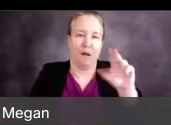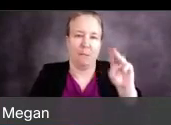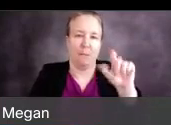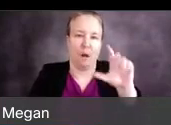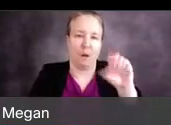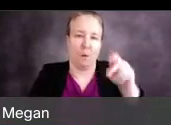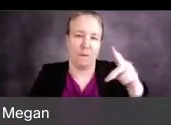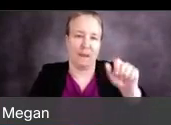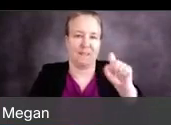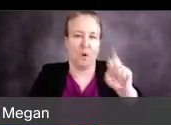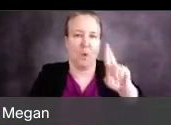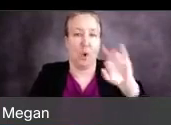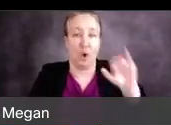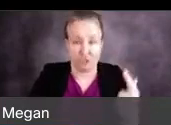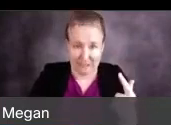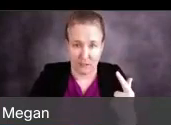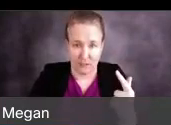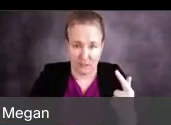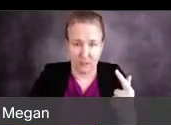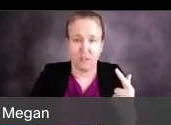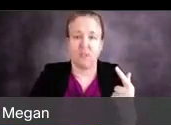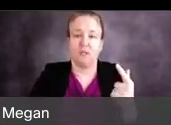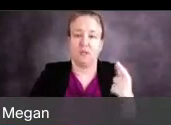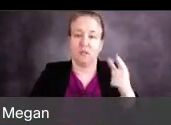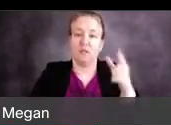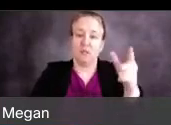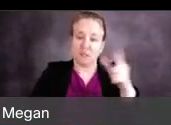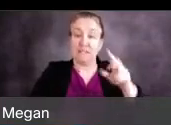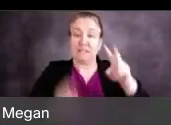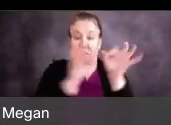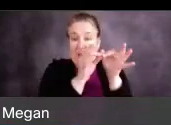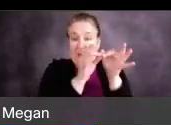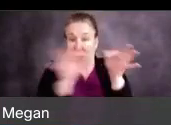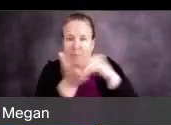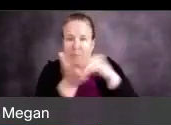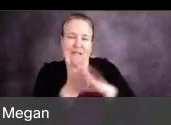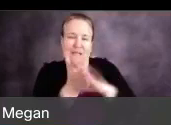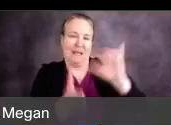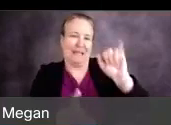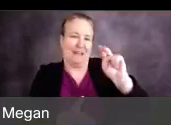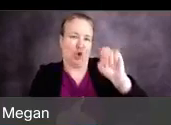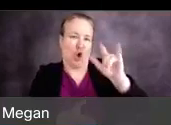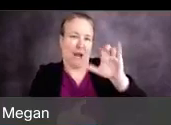montcopa.org with incorrect email in the subject line. And you can see that,